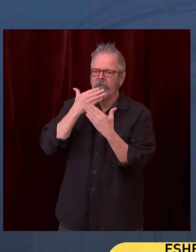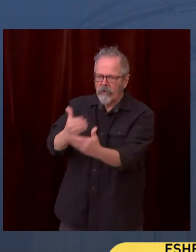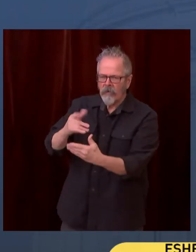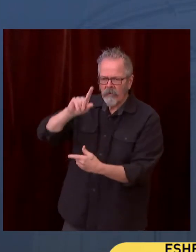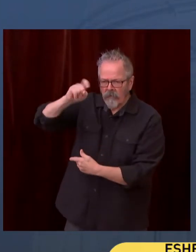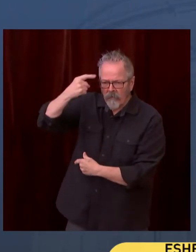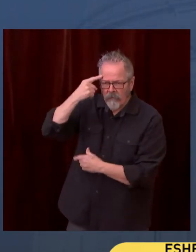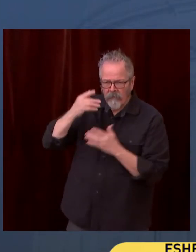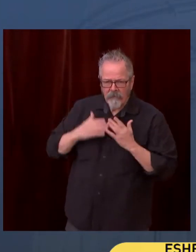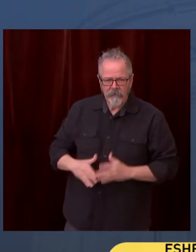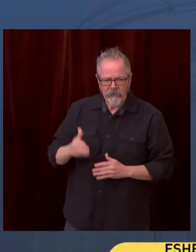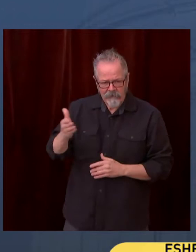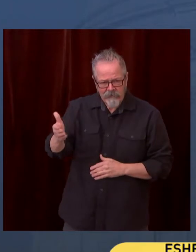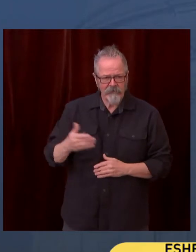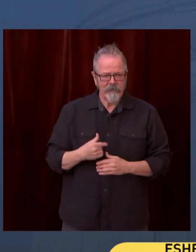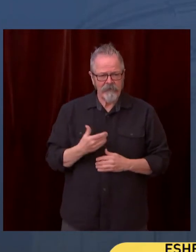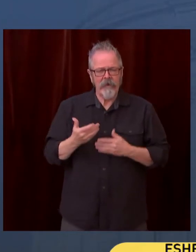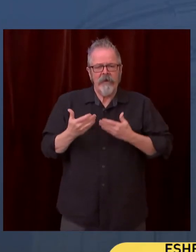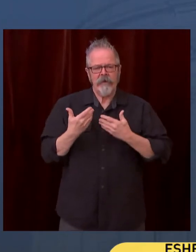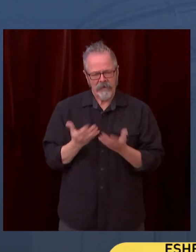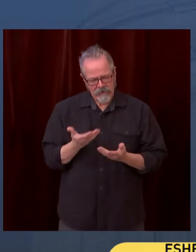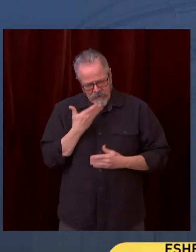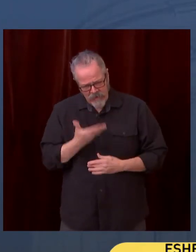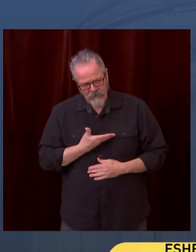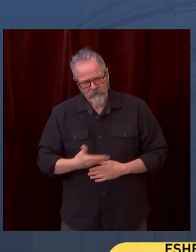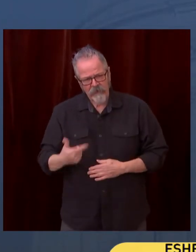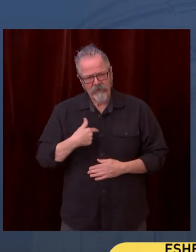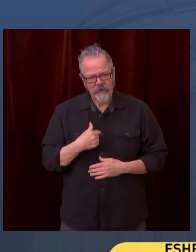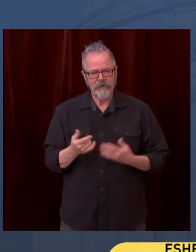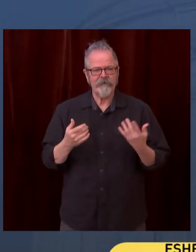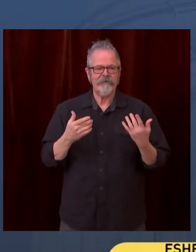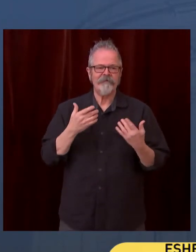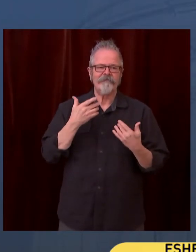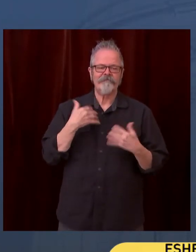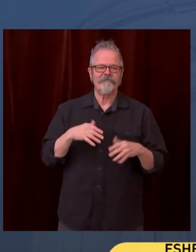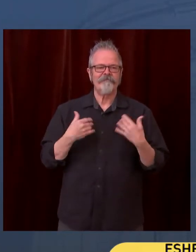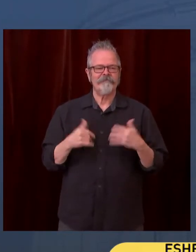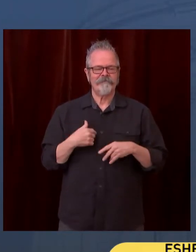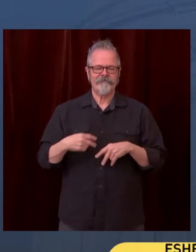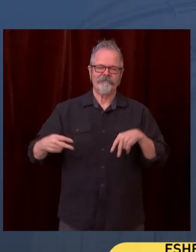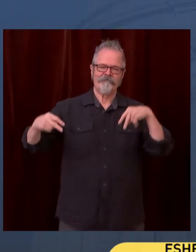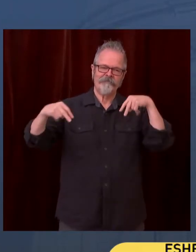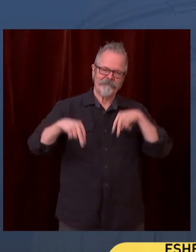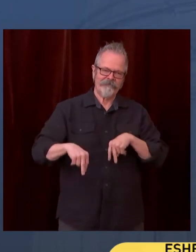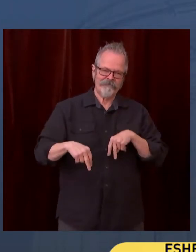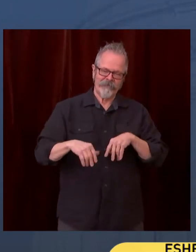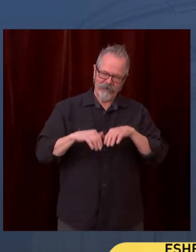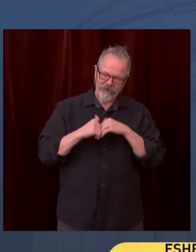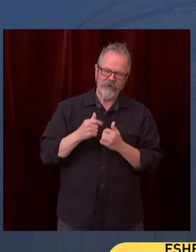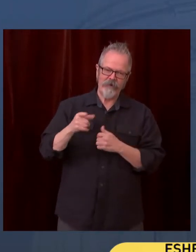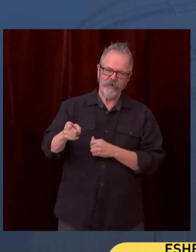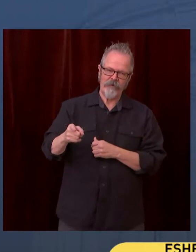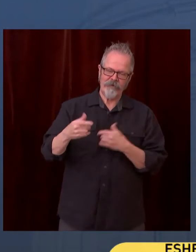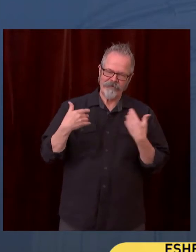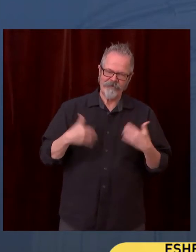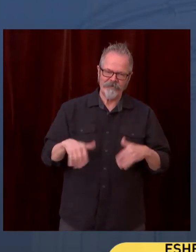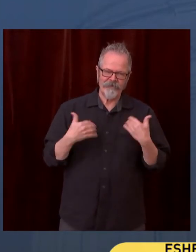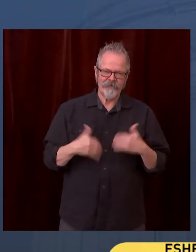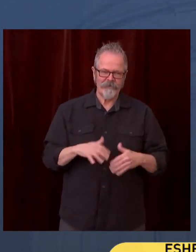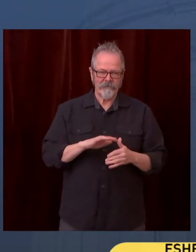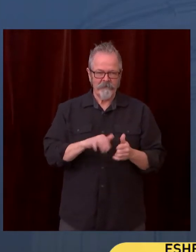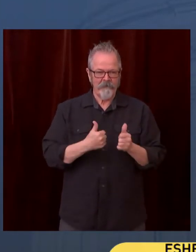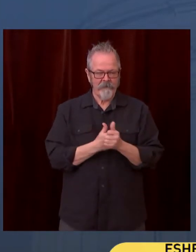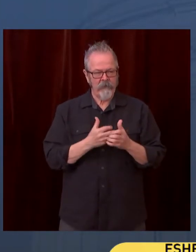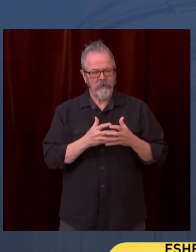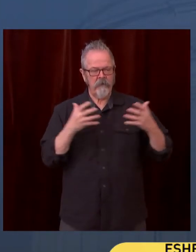at bill signings in person to celebrate all the work that went into doing the bills. This